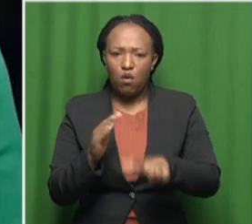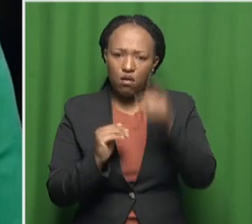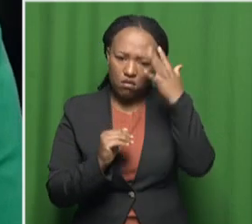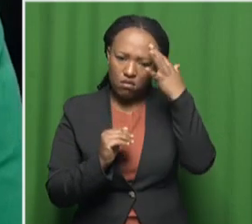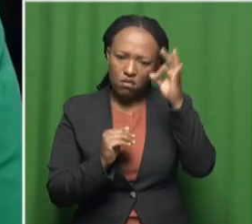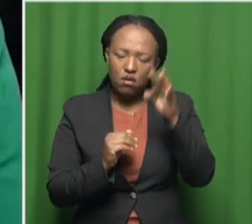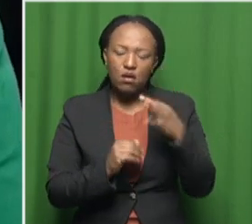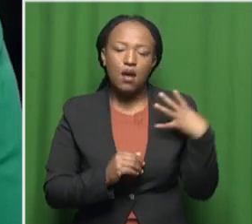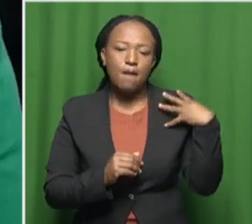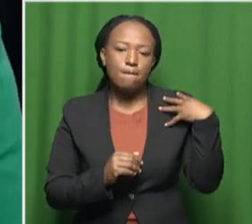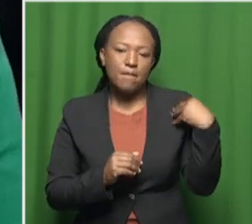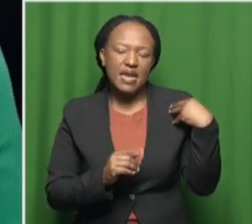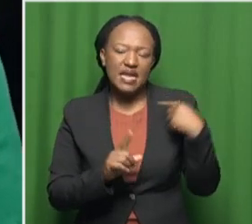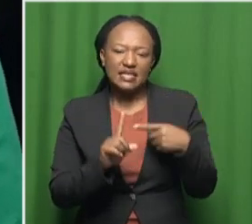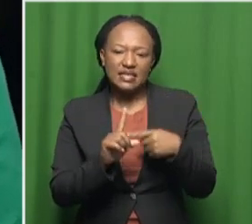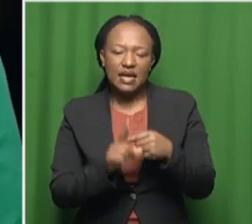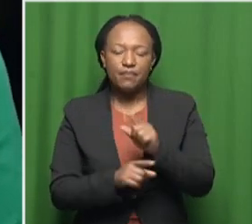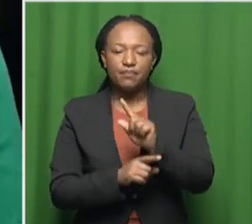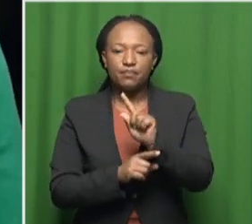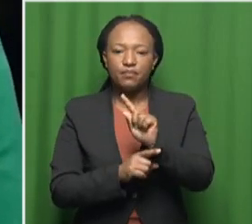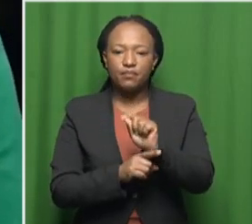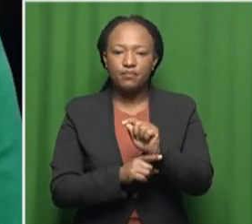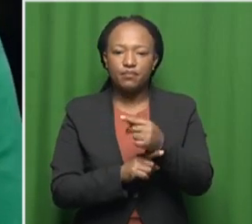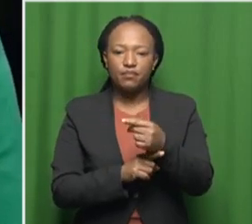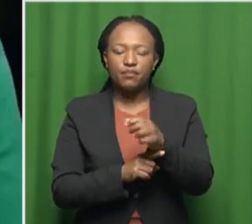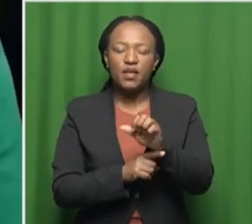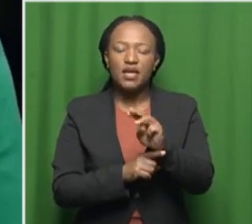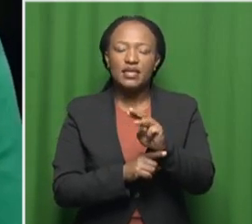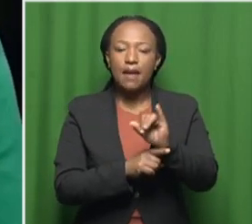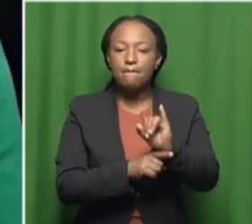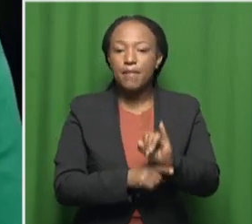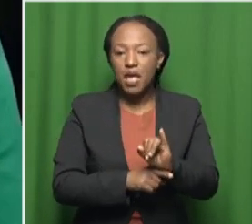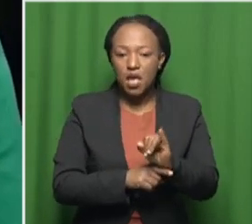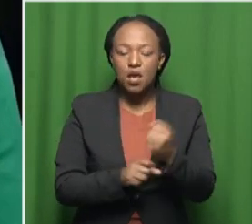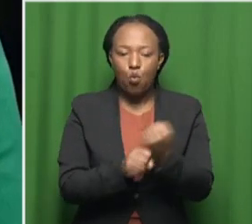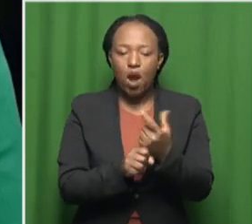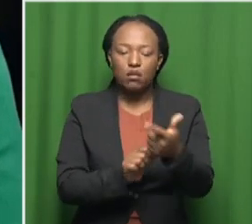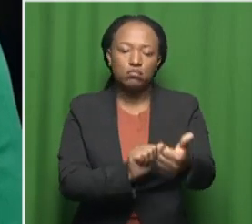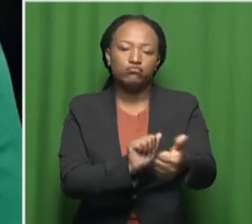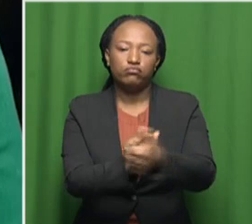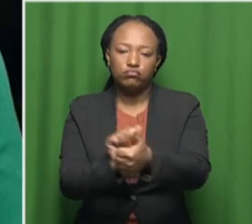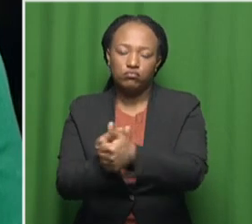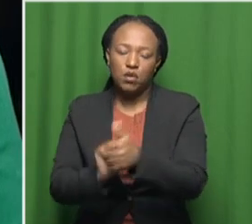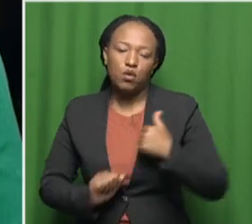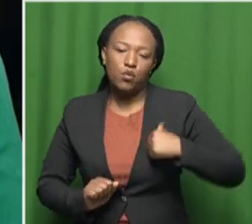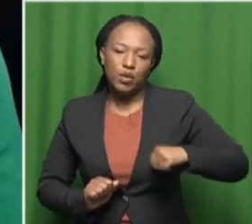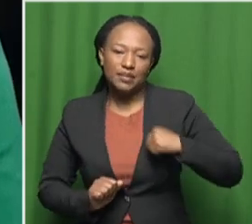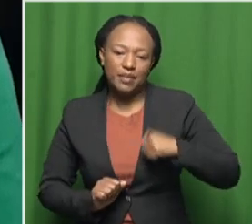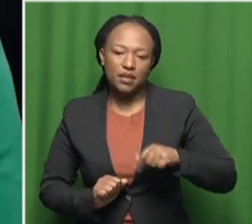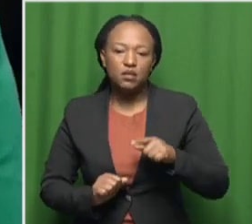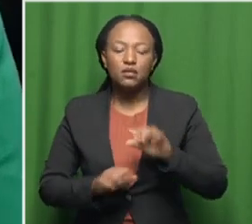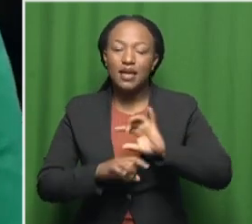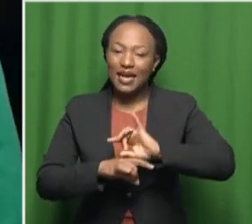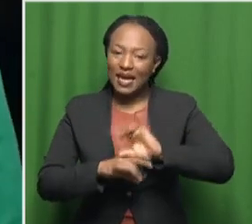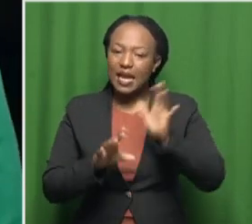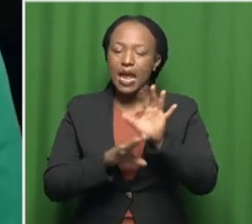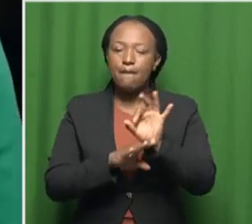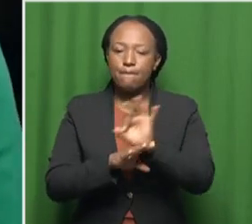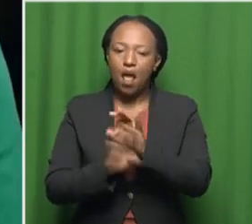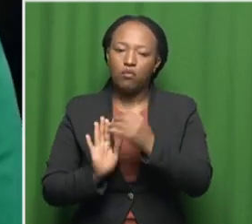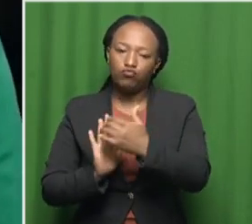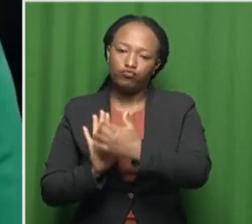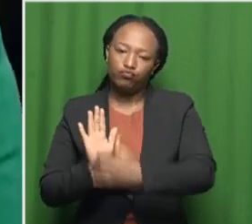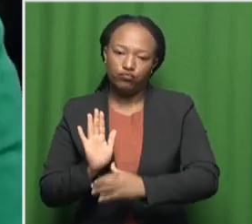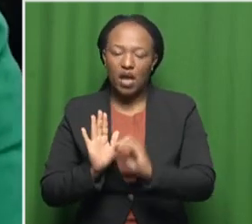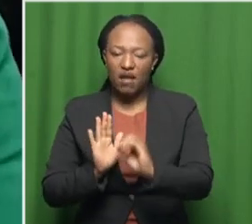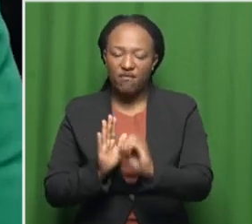and Minister Ndabeni-Abrahams is doing all her best to work with those municipalities. As I said, there are clear plans and interventions